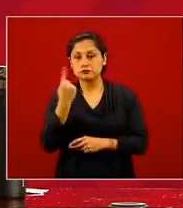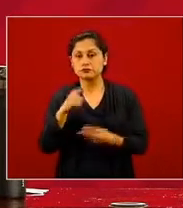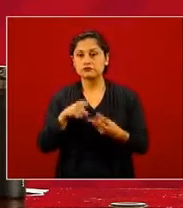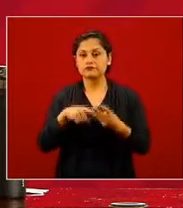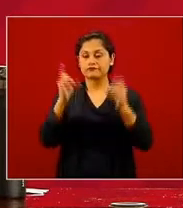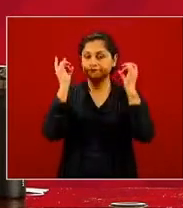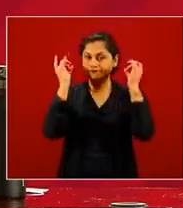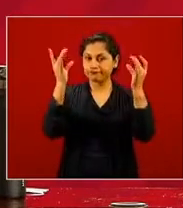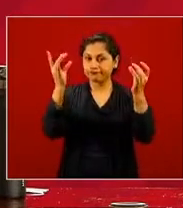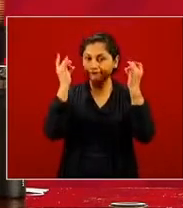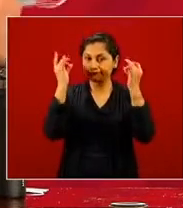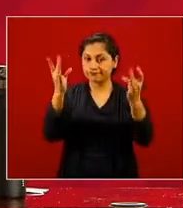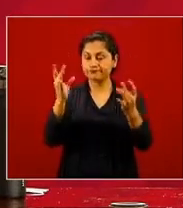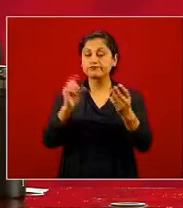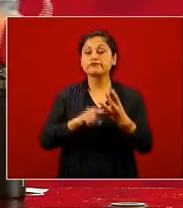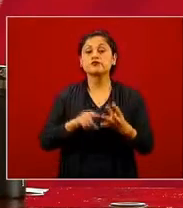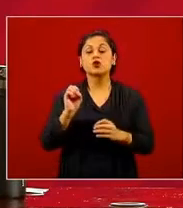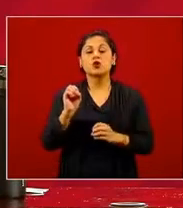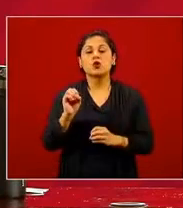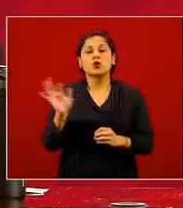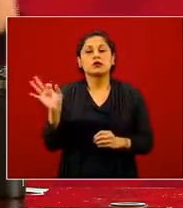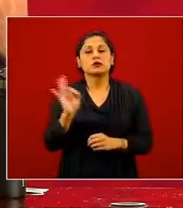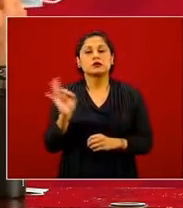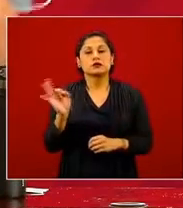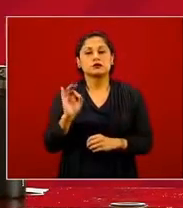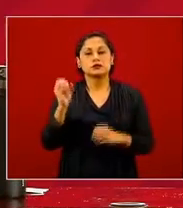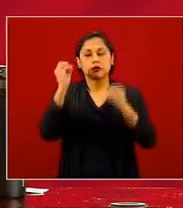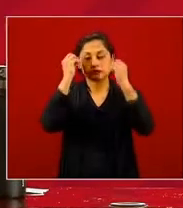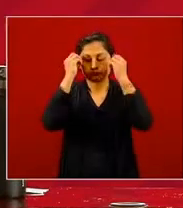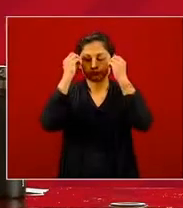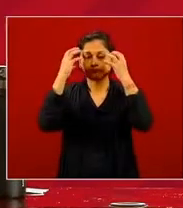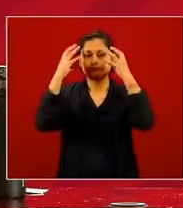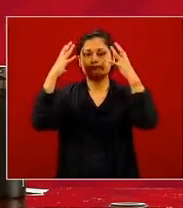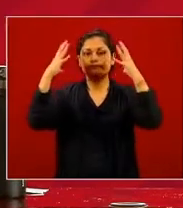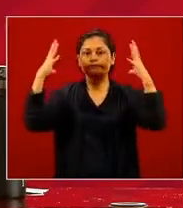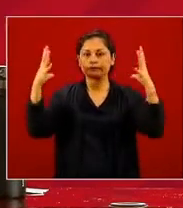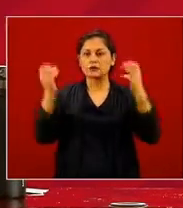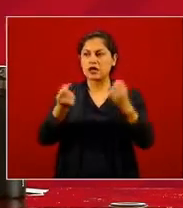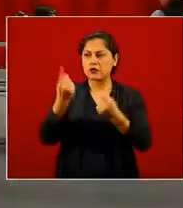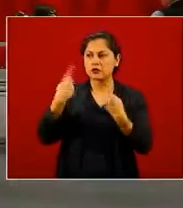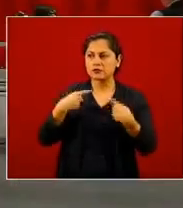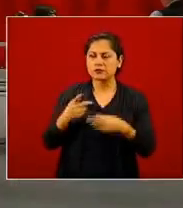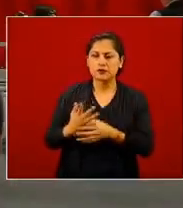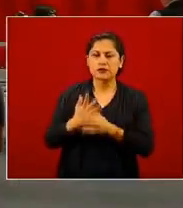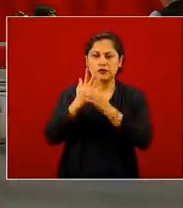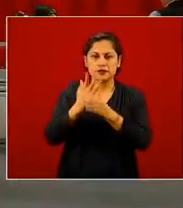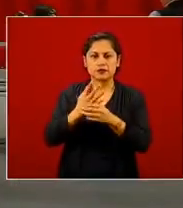some sleepiness, some dizziness, a headache. Um,